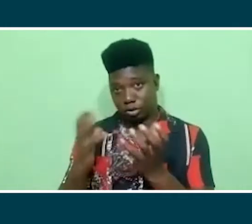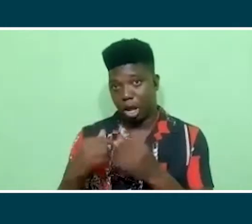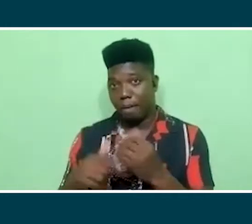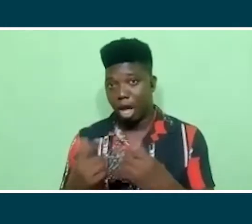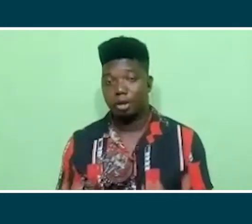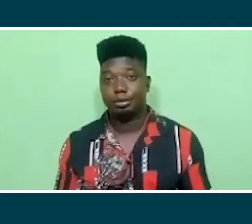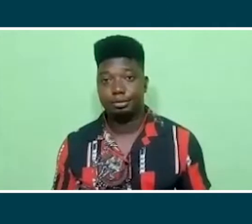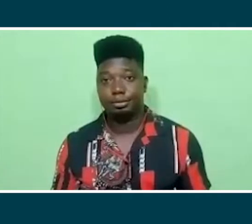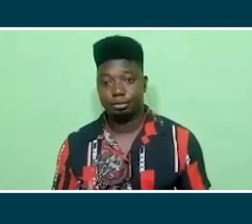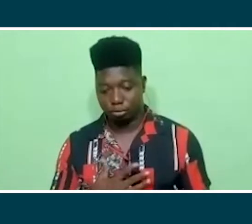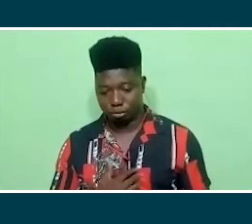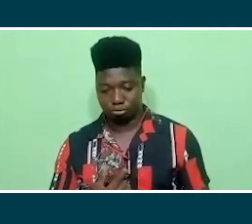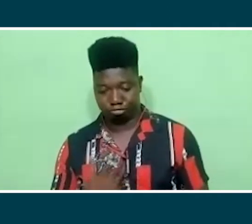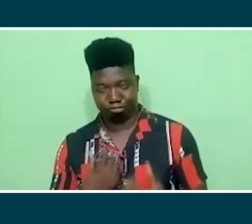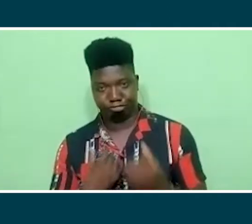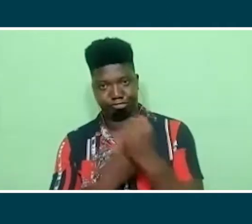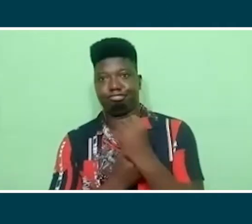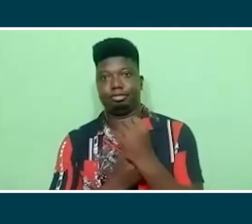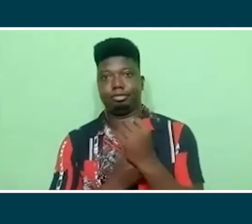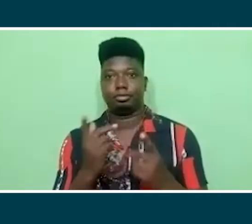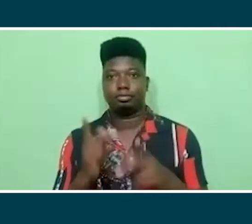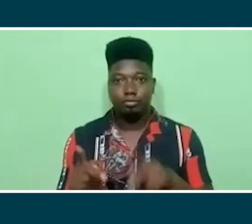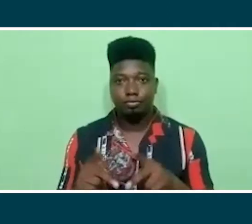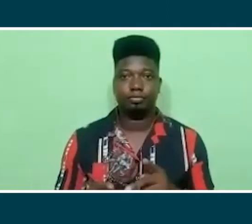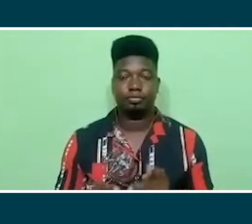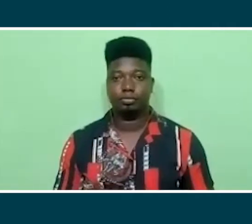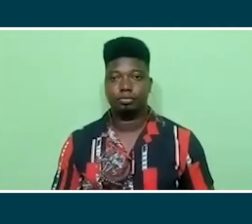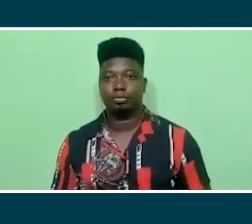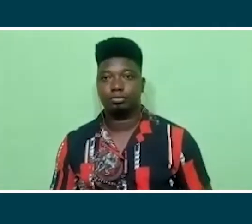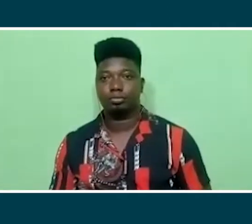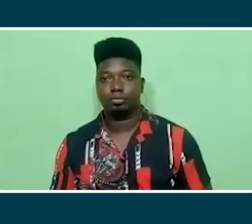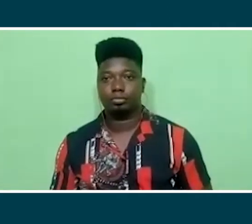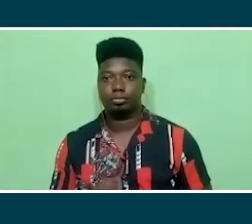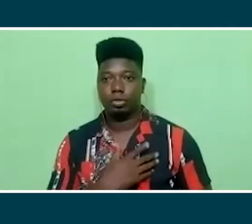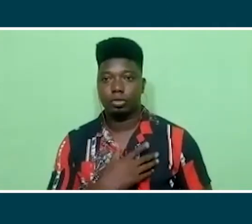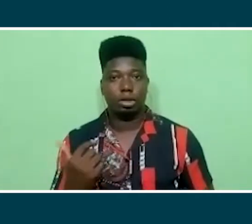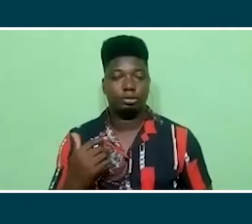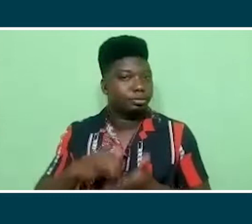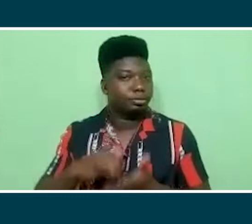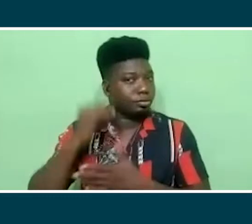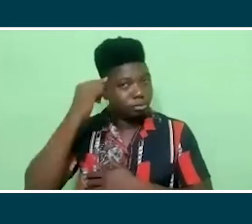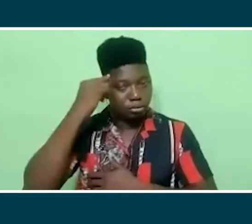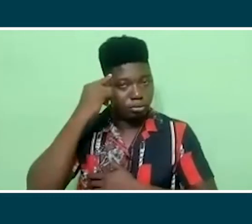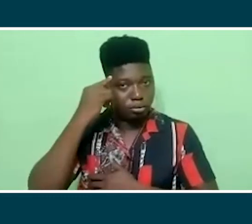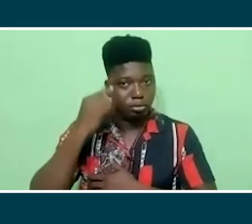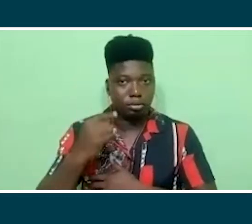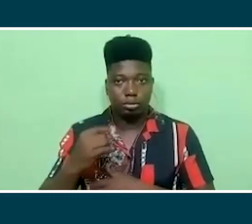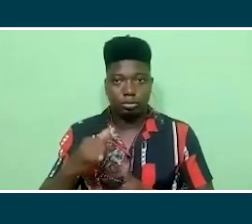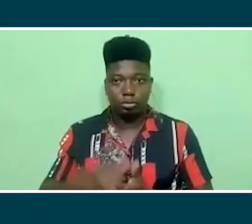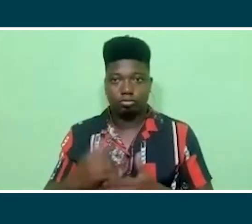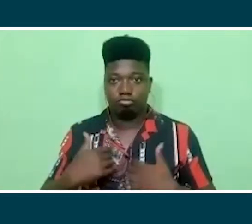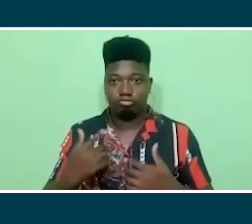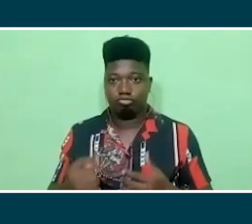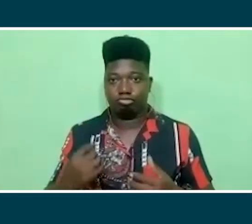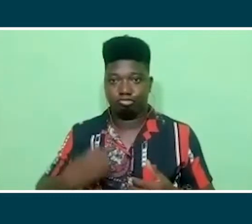support people in disrupting the silence? And that's the same thing I had to learn as an executive director at a nonprofit,